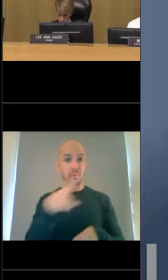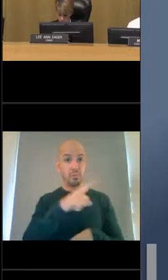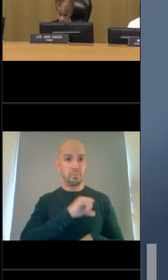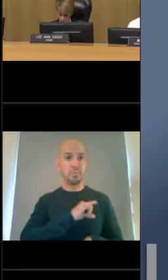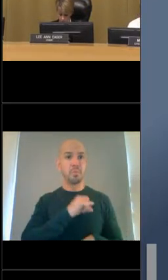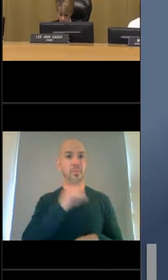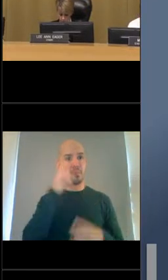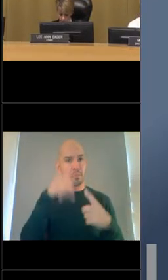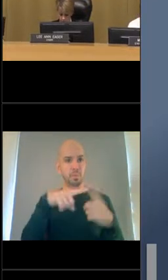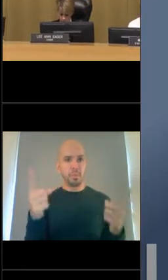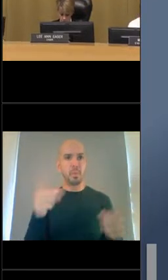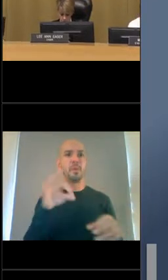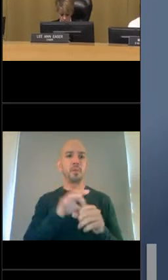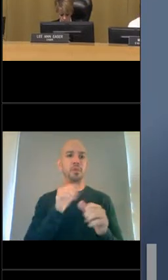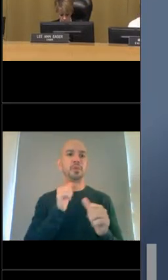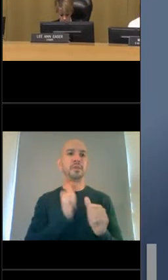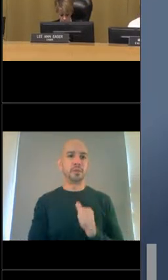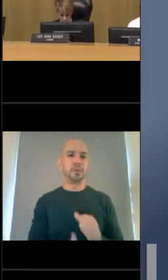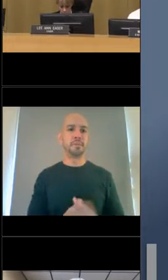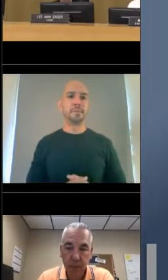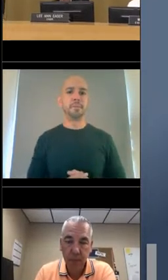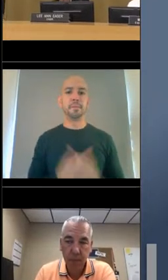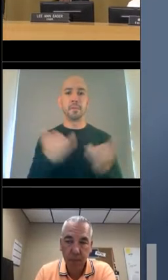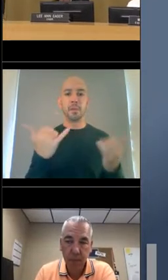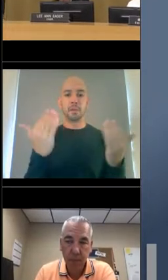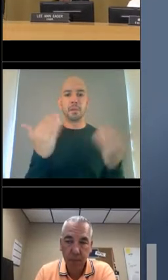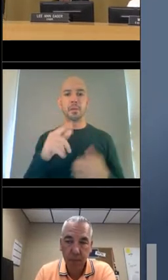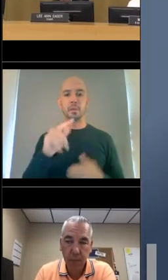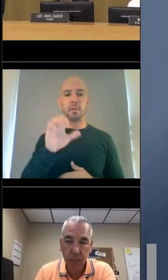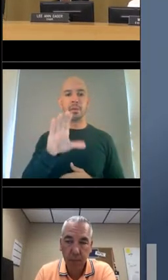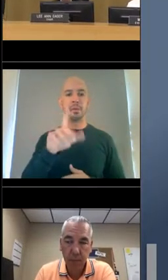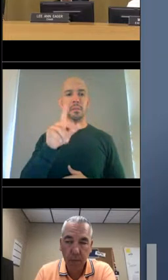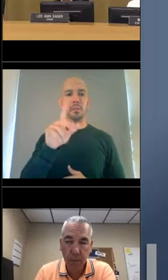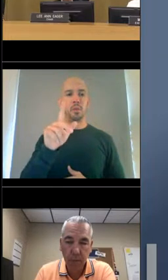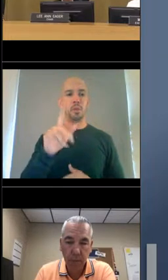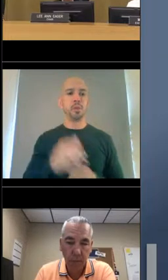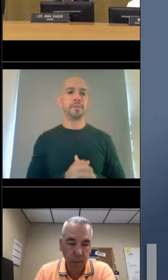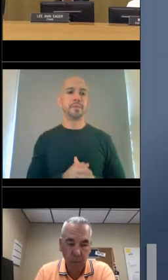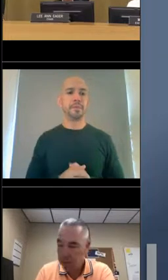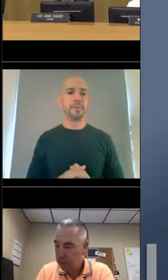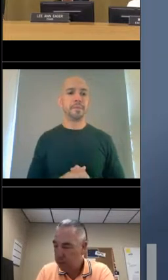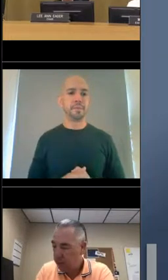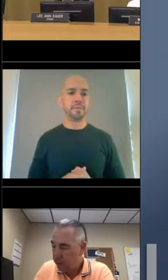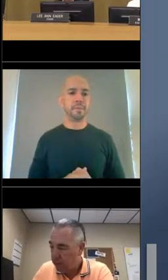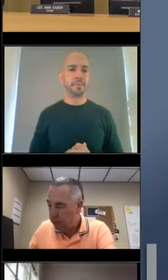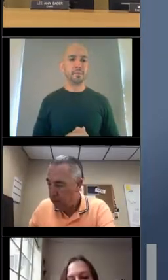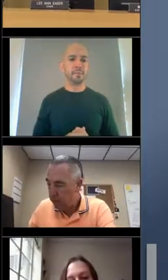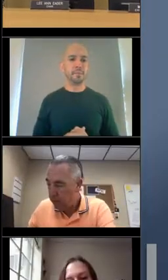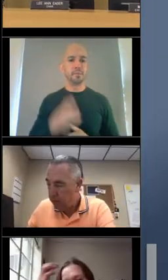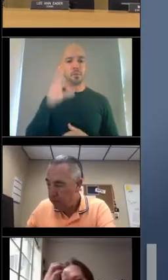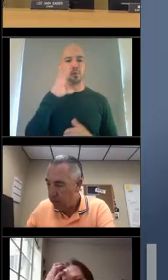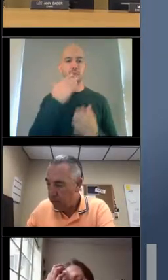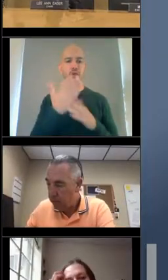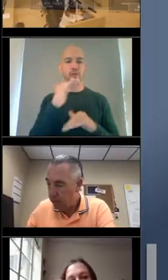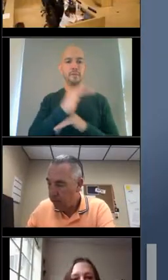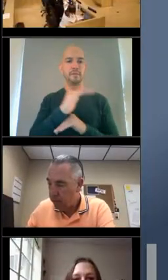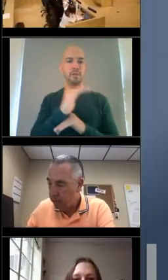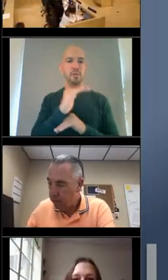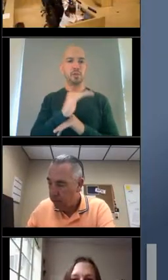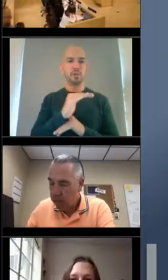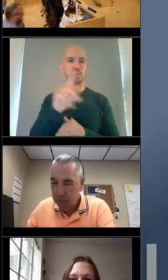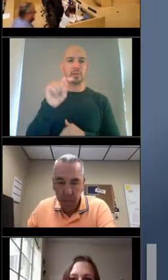motion carries we're now on tab 23 laura good afternoon commissioners so